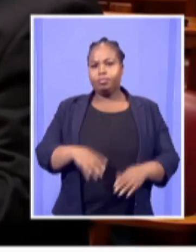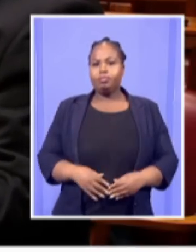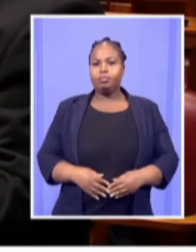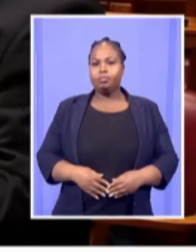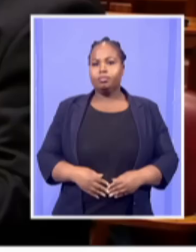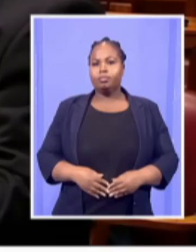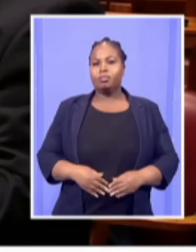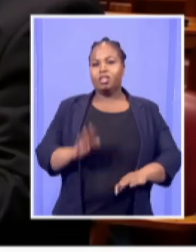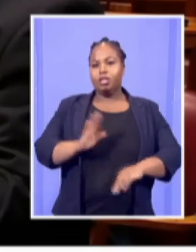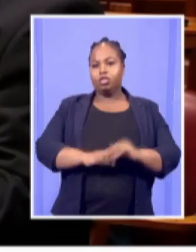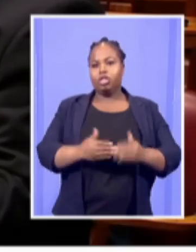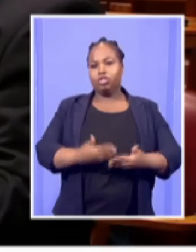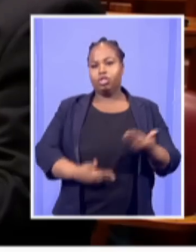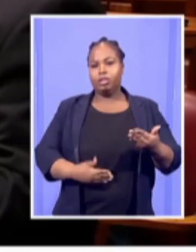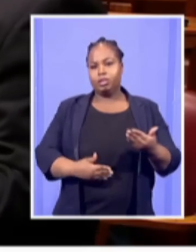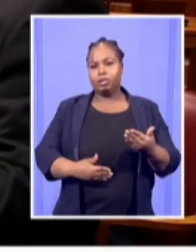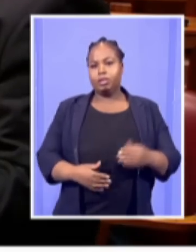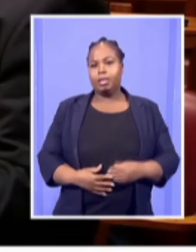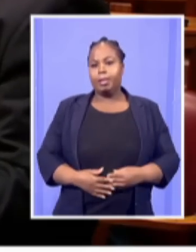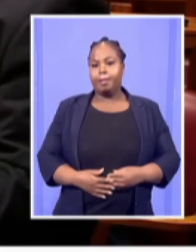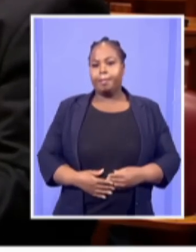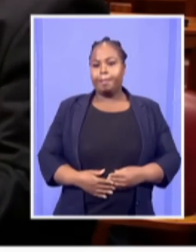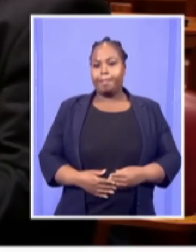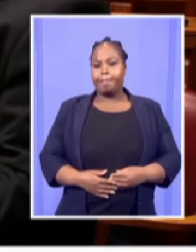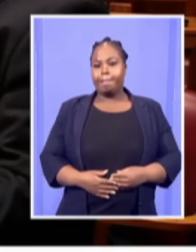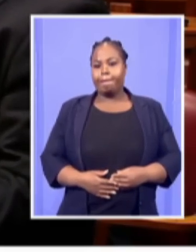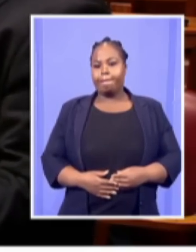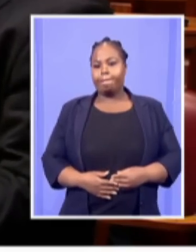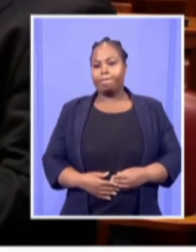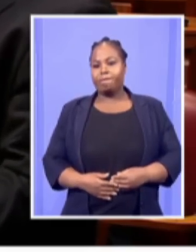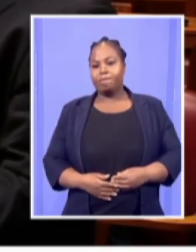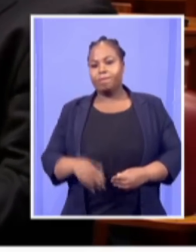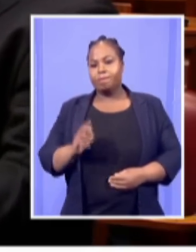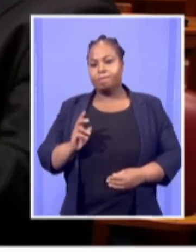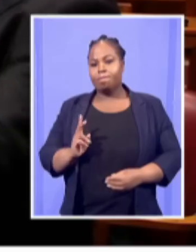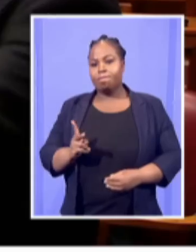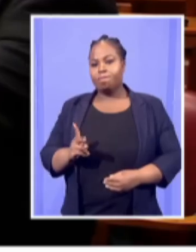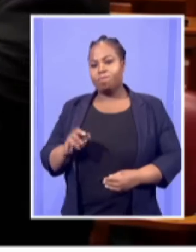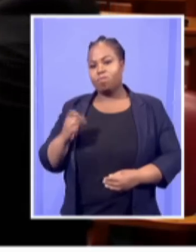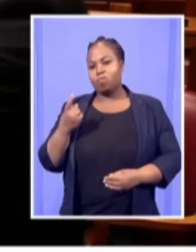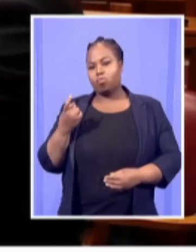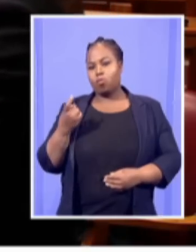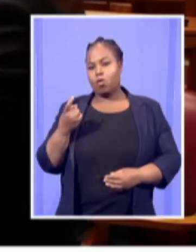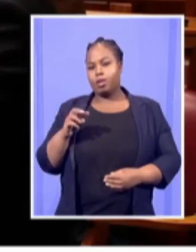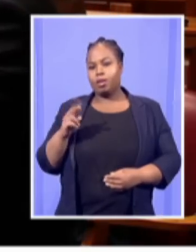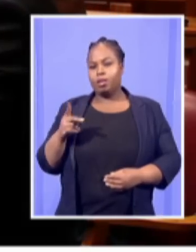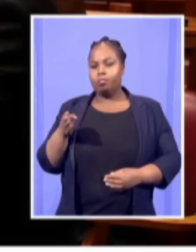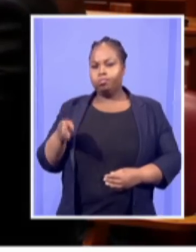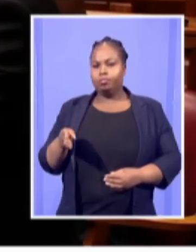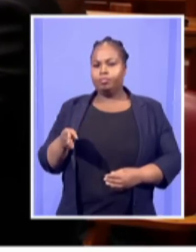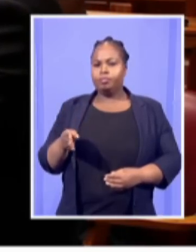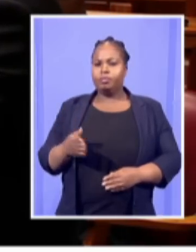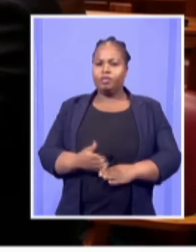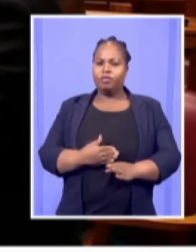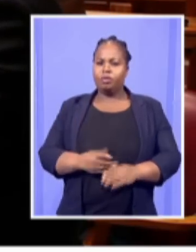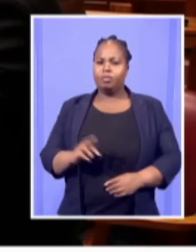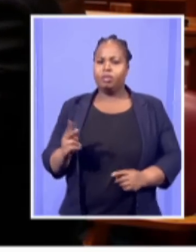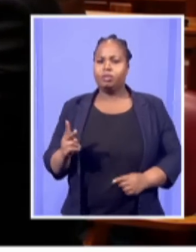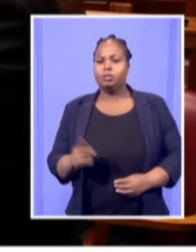Then the other entity was sorting out, he will be here before, but on the charge sheet